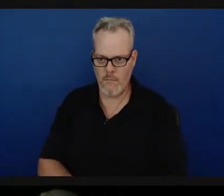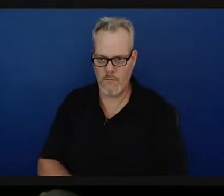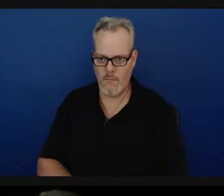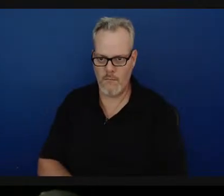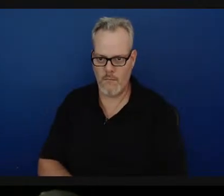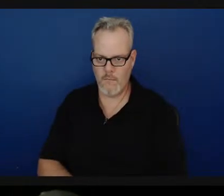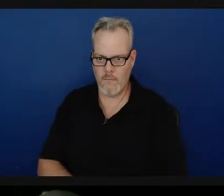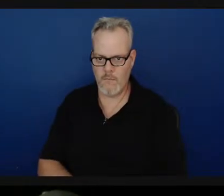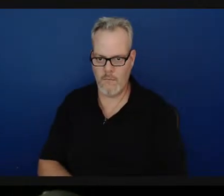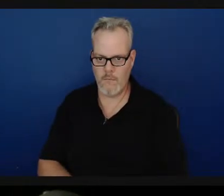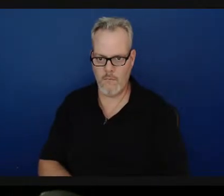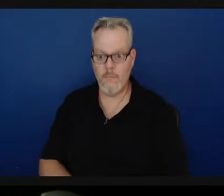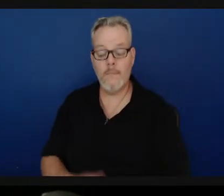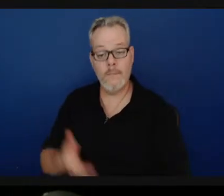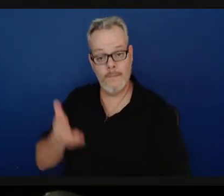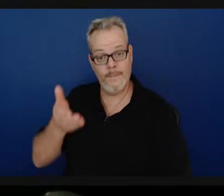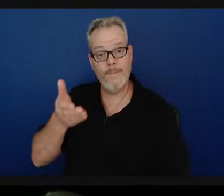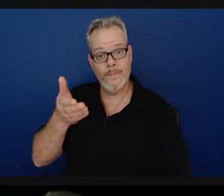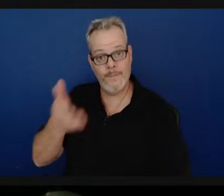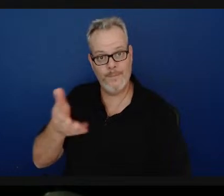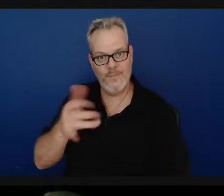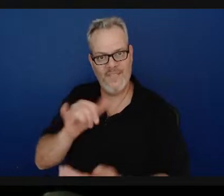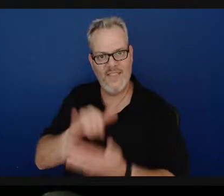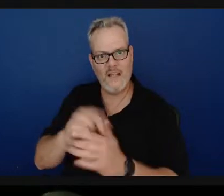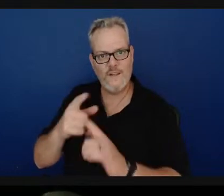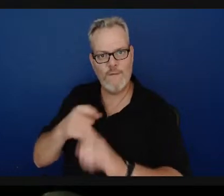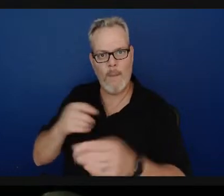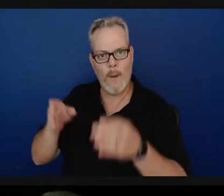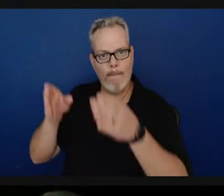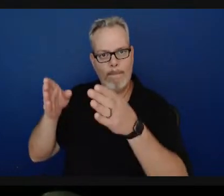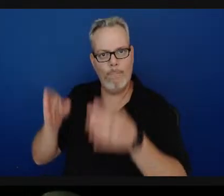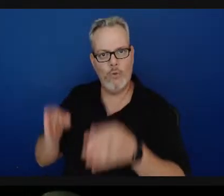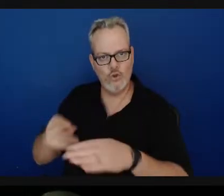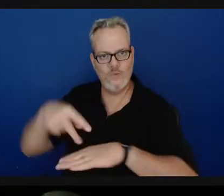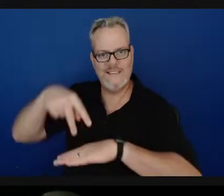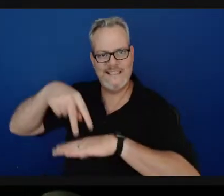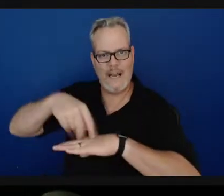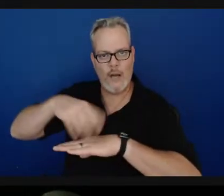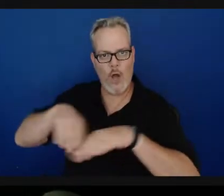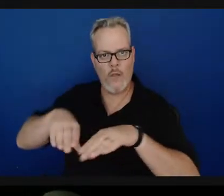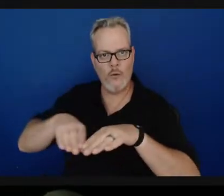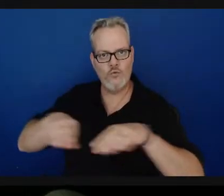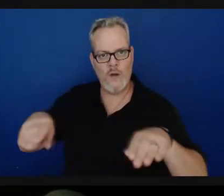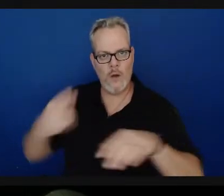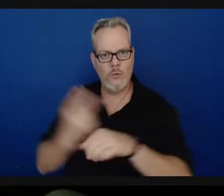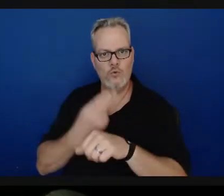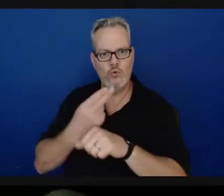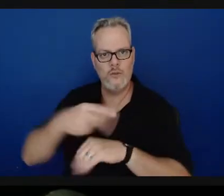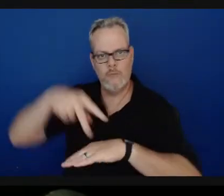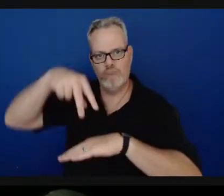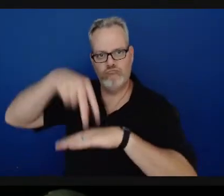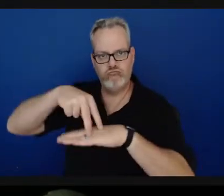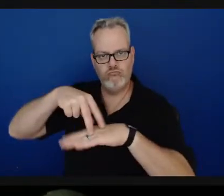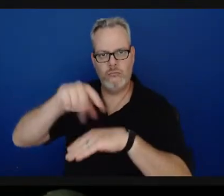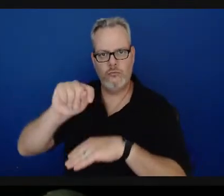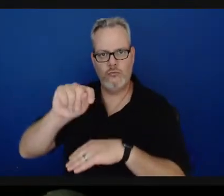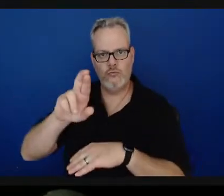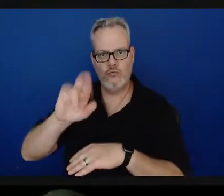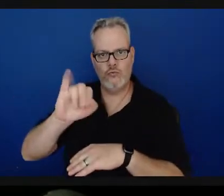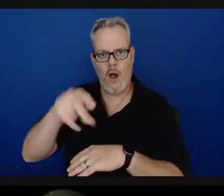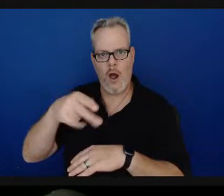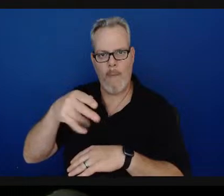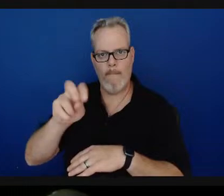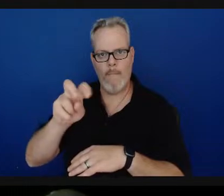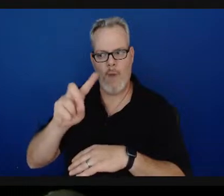And here is the video from the ground. So there you see the double fountains, the cones growing. Look at this piece right here. It's